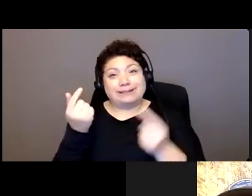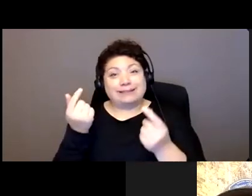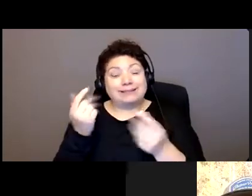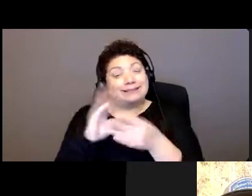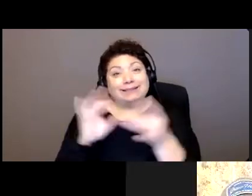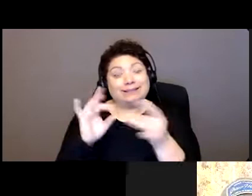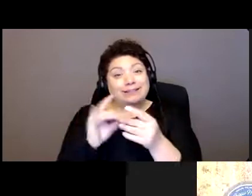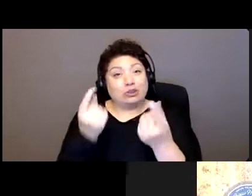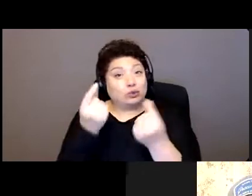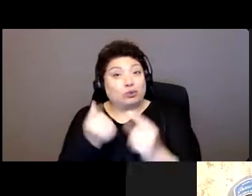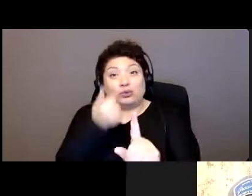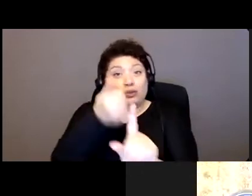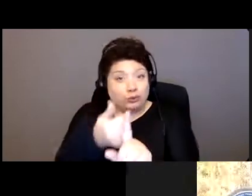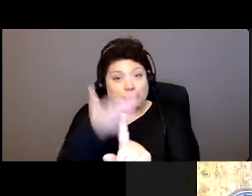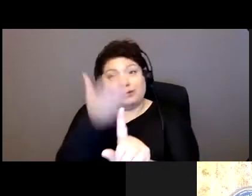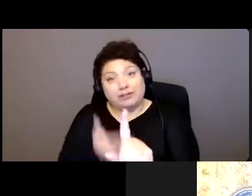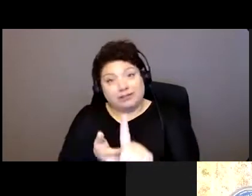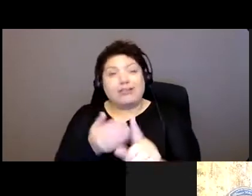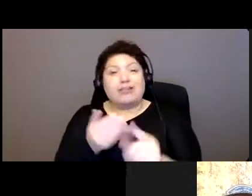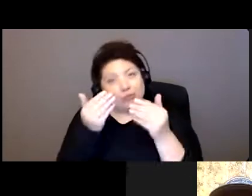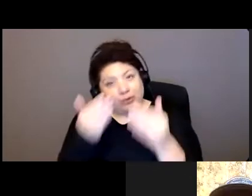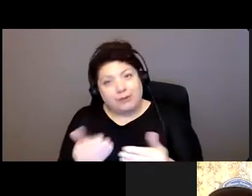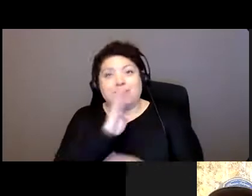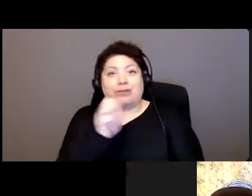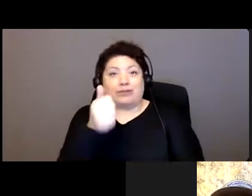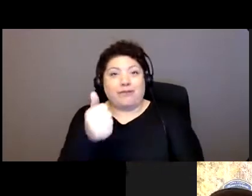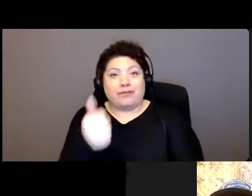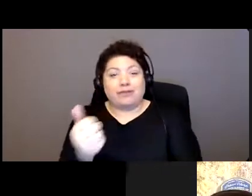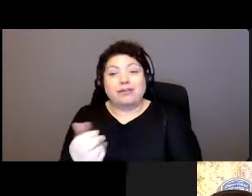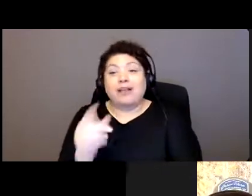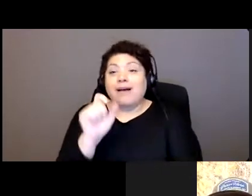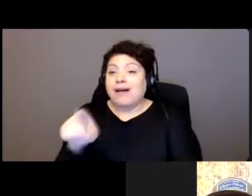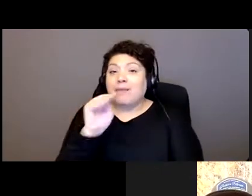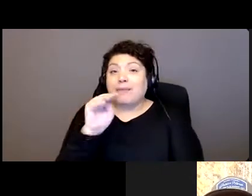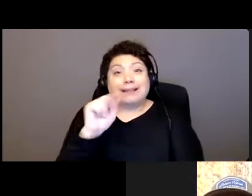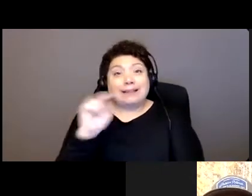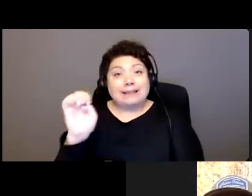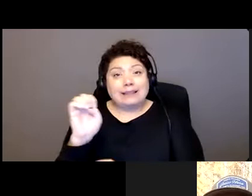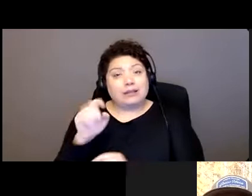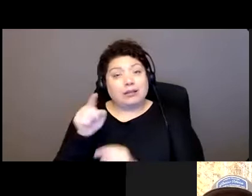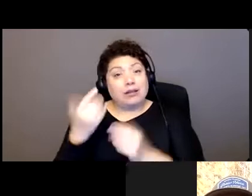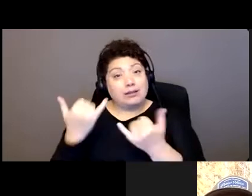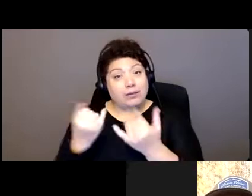you do you. Mani, how's it been for you growing older as a two-spirit person?